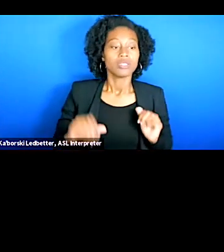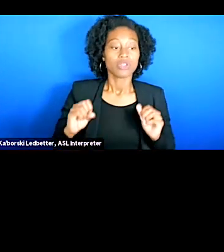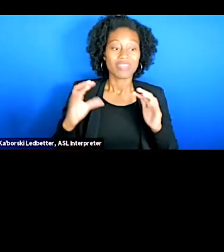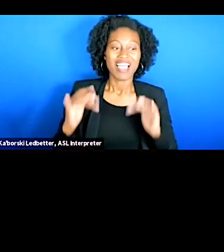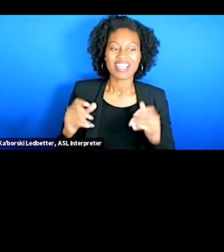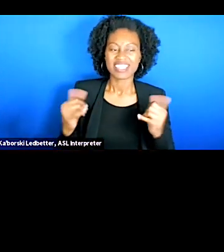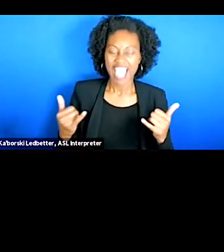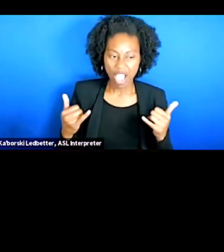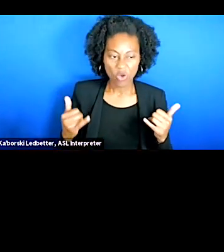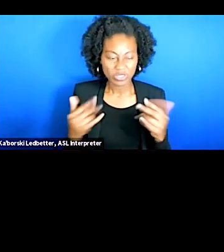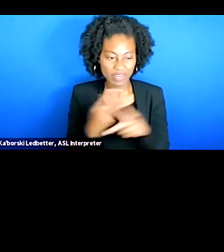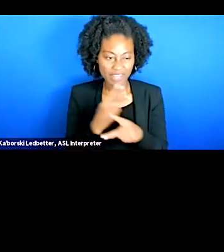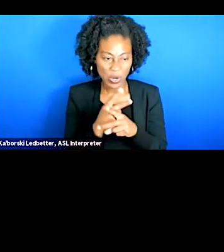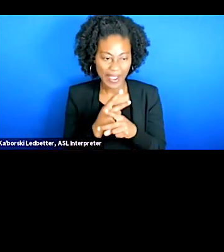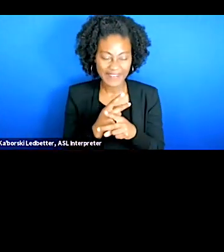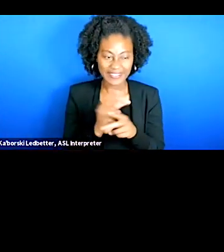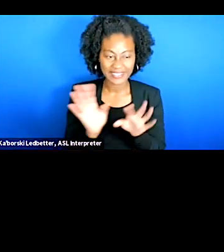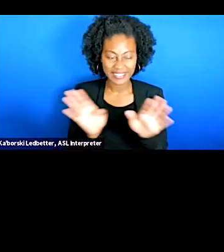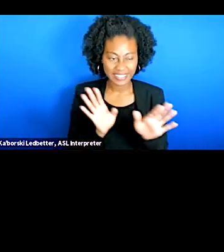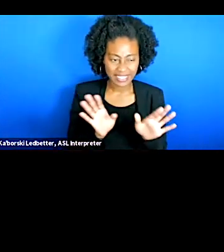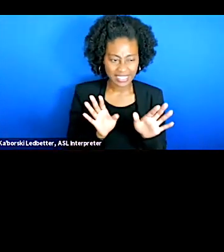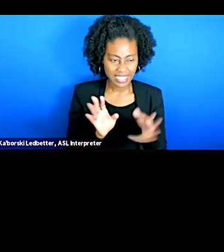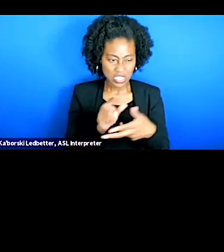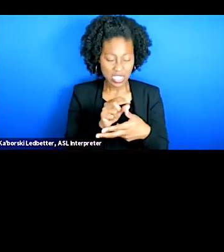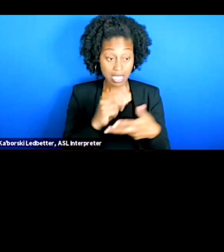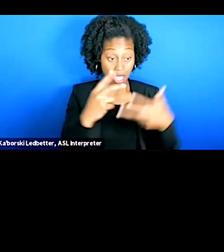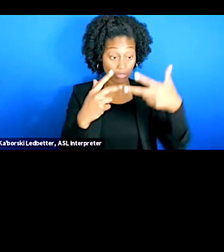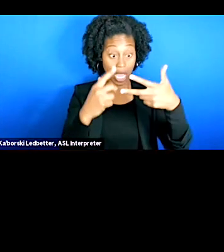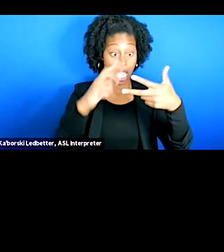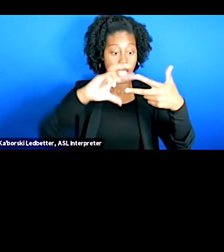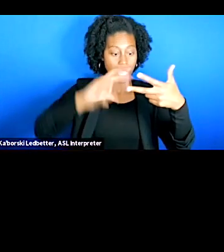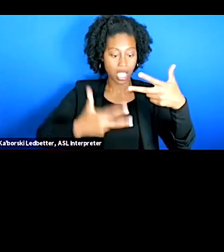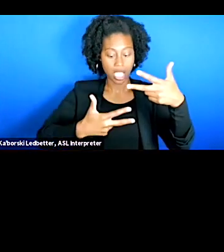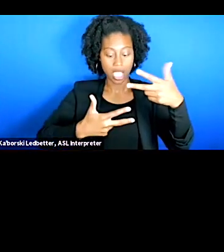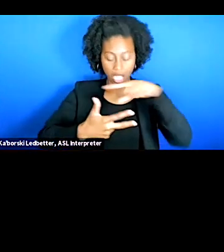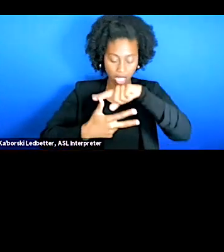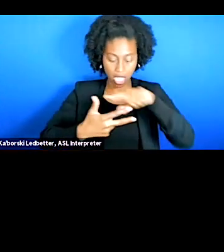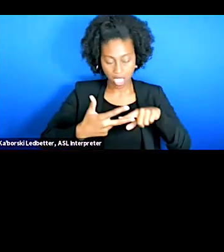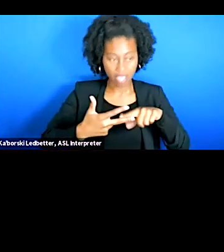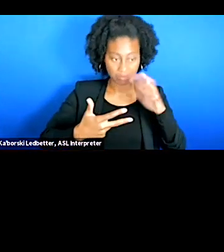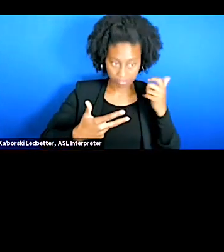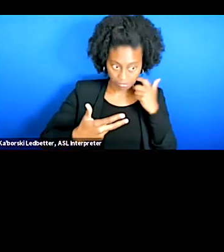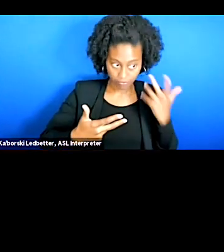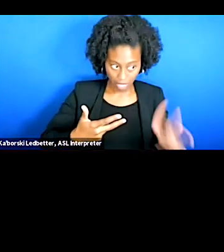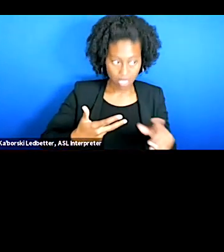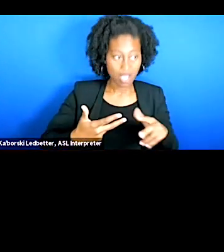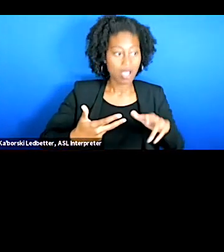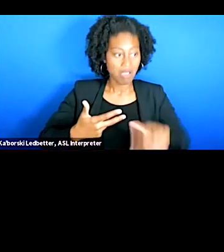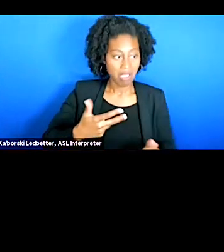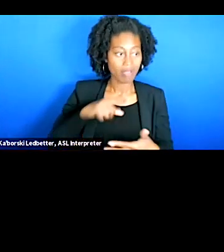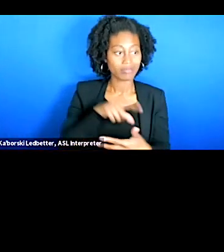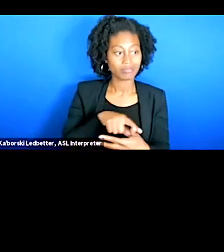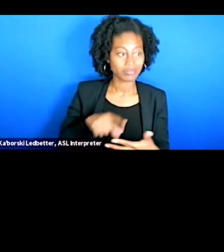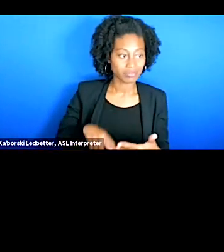themes. This led us to adapting and developing an analytic theme of social pain, which is an umbrella